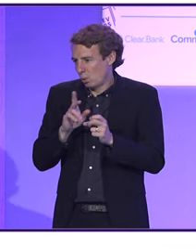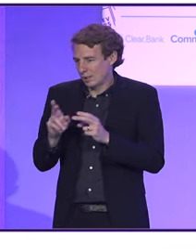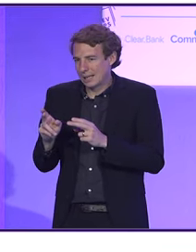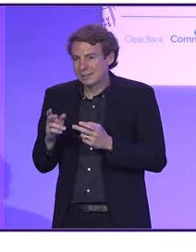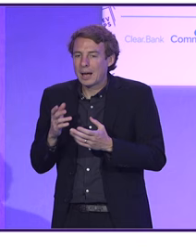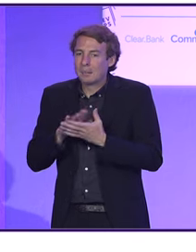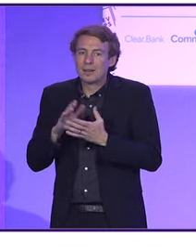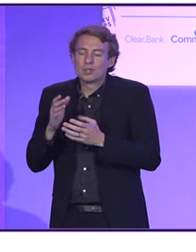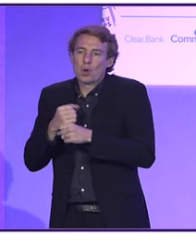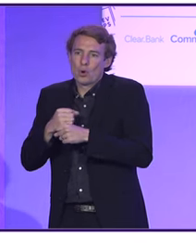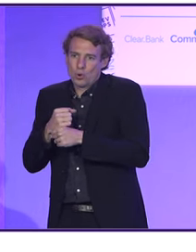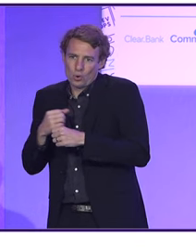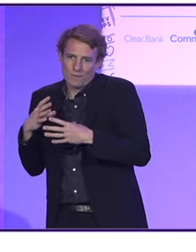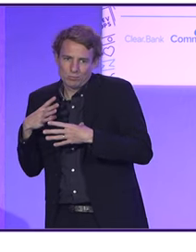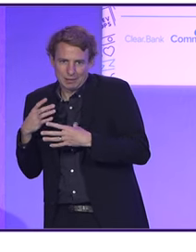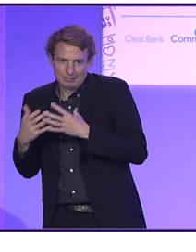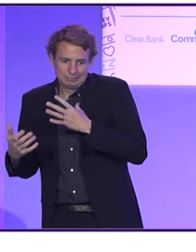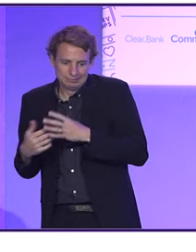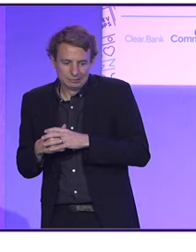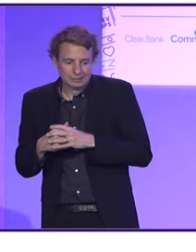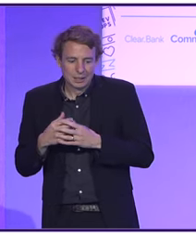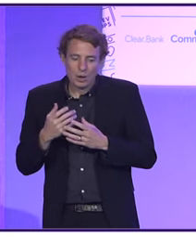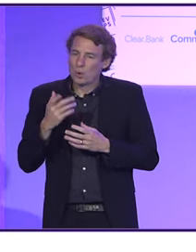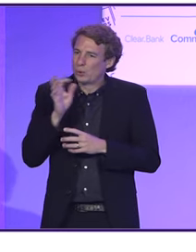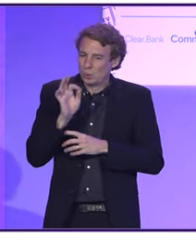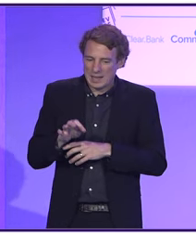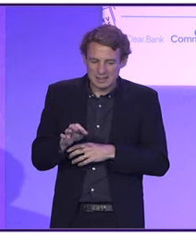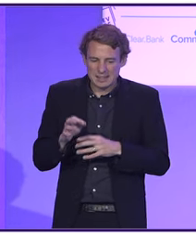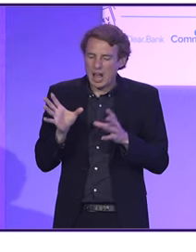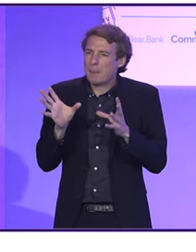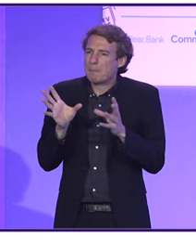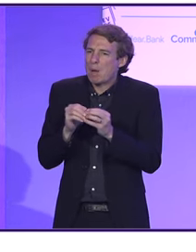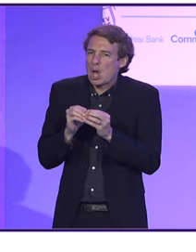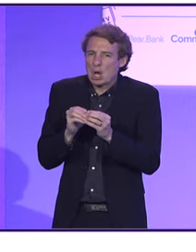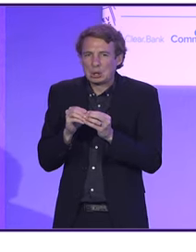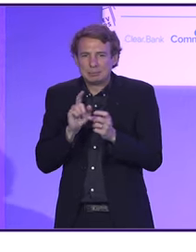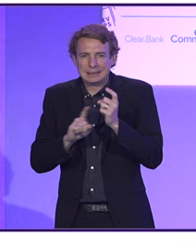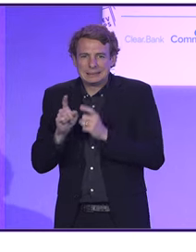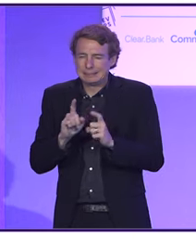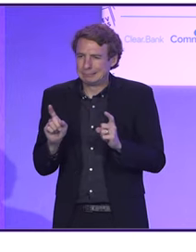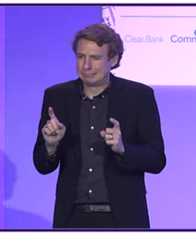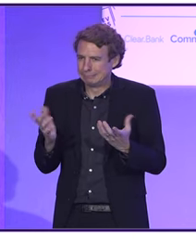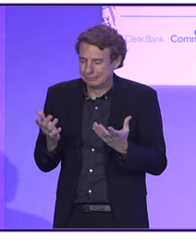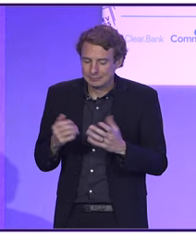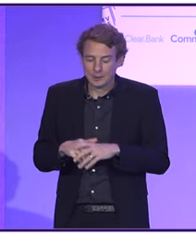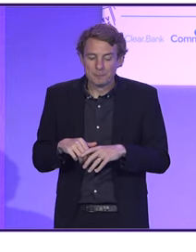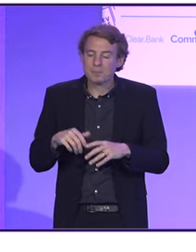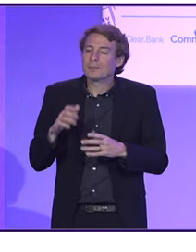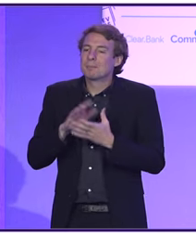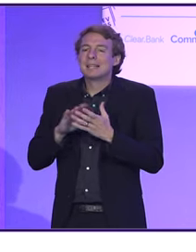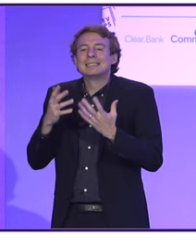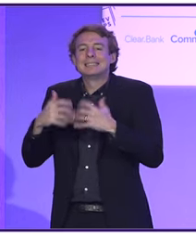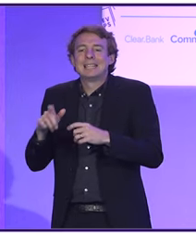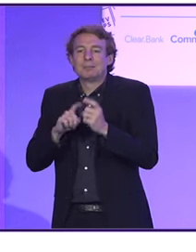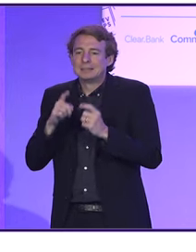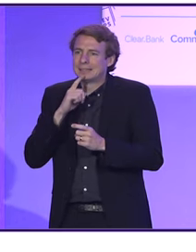break. So some of the questions I had is, what the hell is a merge meeting? And it's basically the tech lead calling the developer to review,